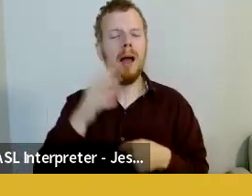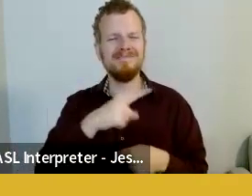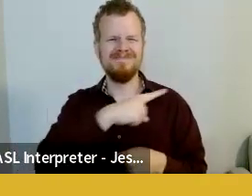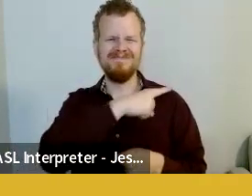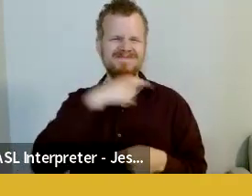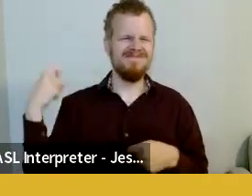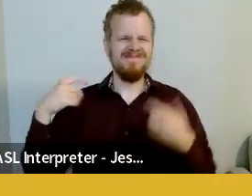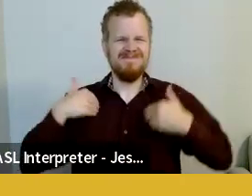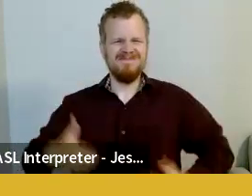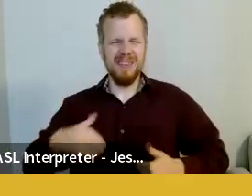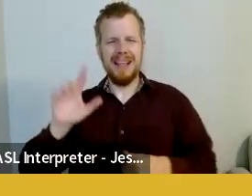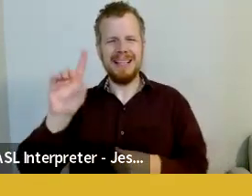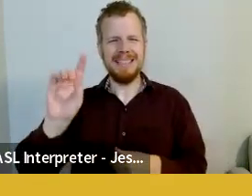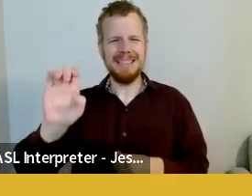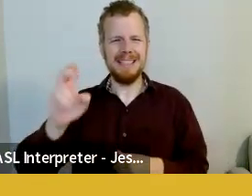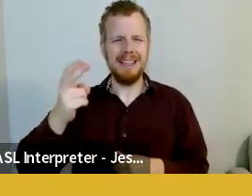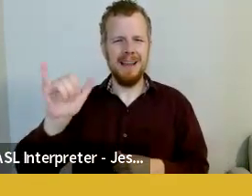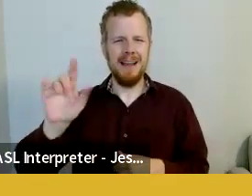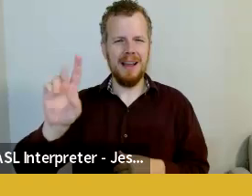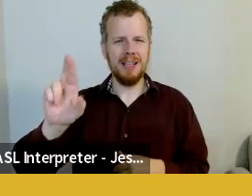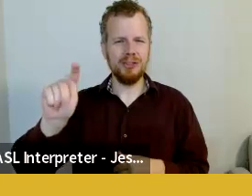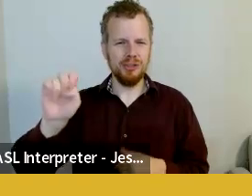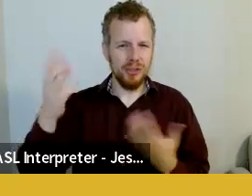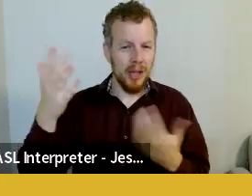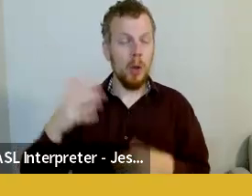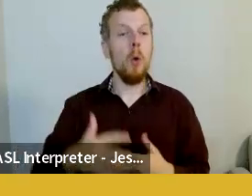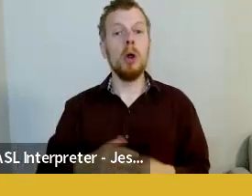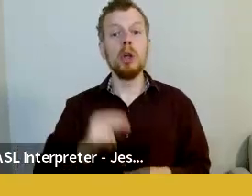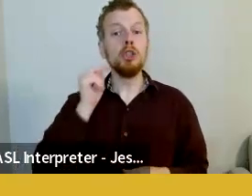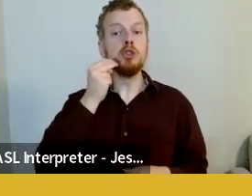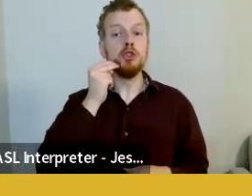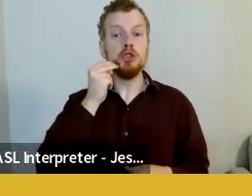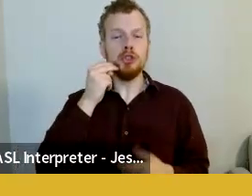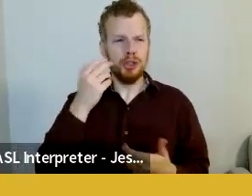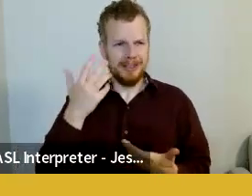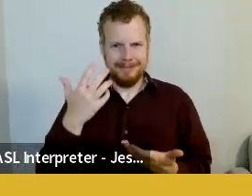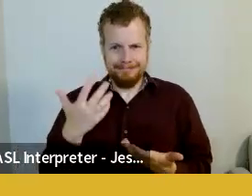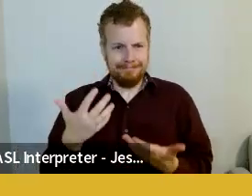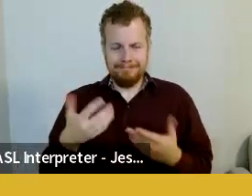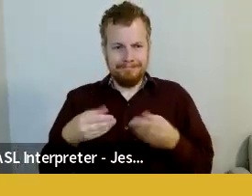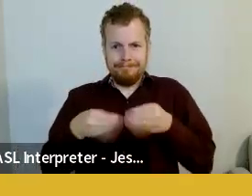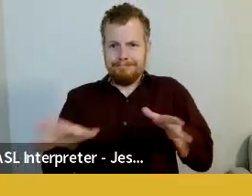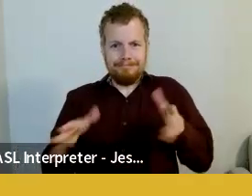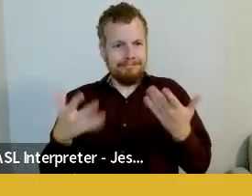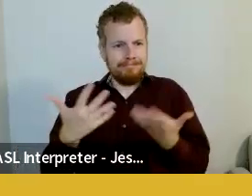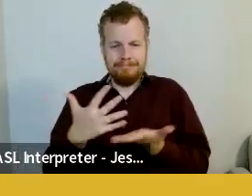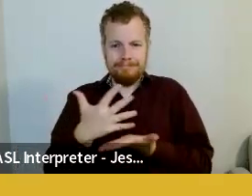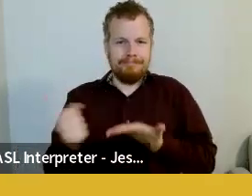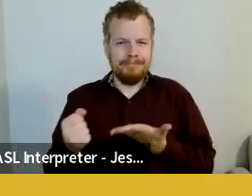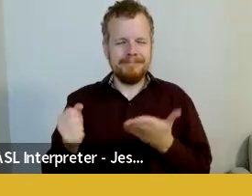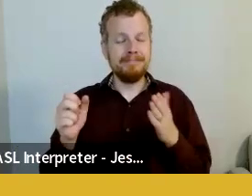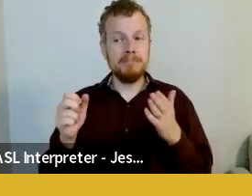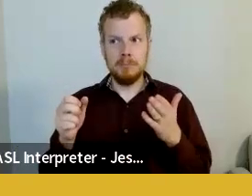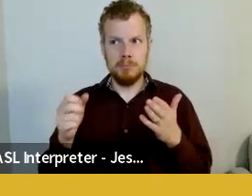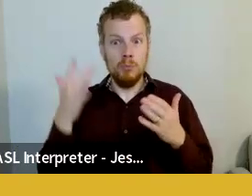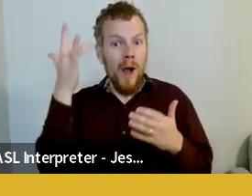mentioned in the chat, or losing nutrients. And these are problems that typically people will have during